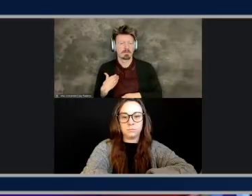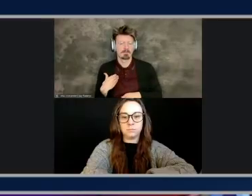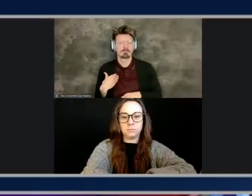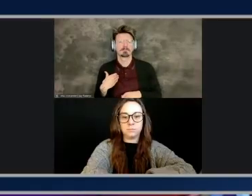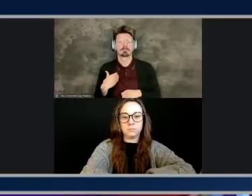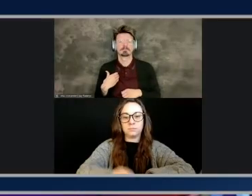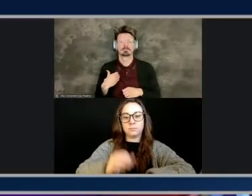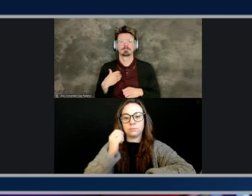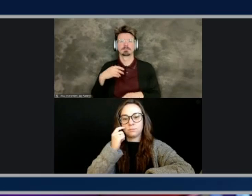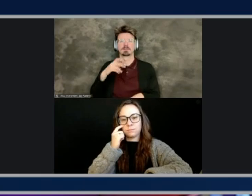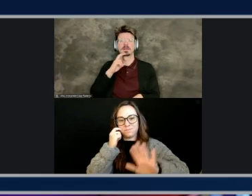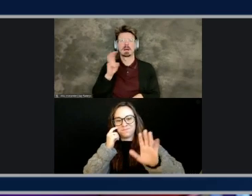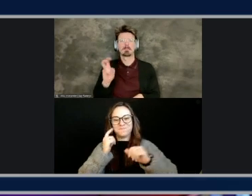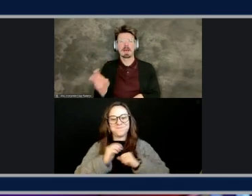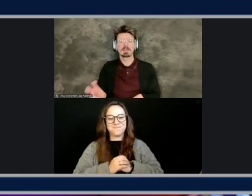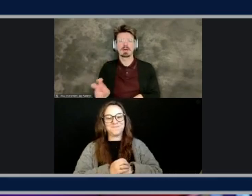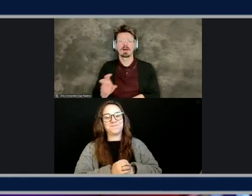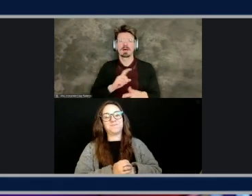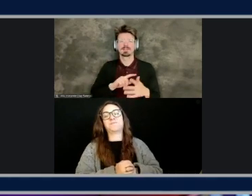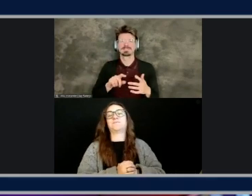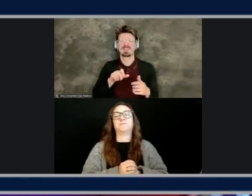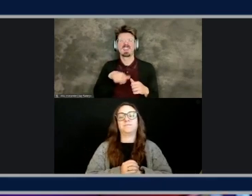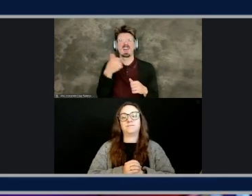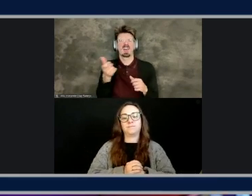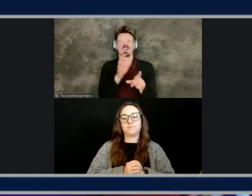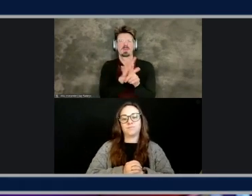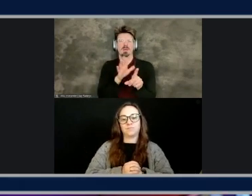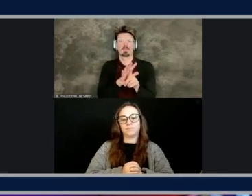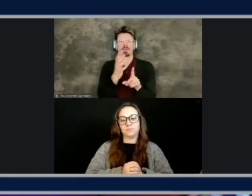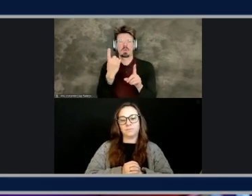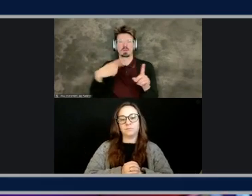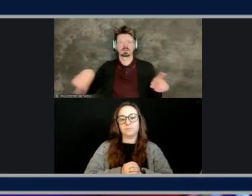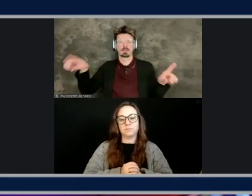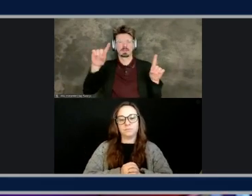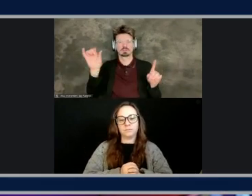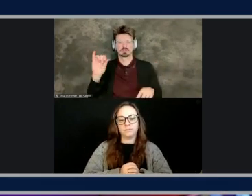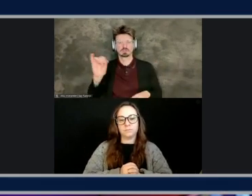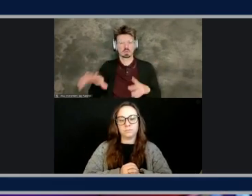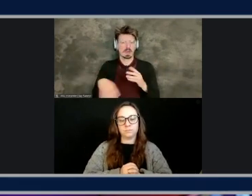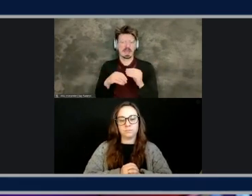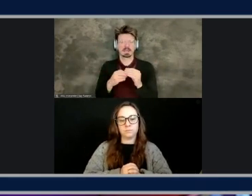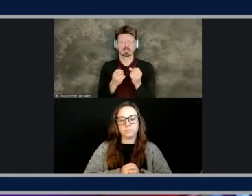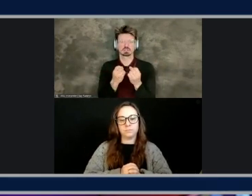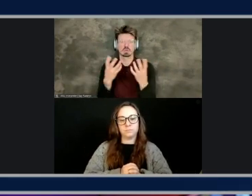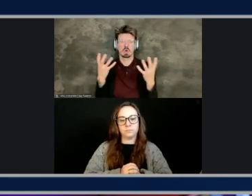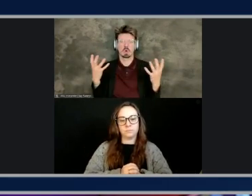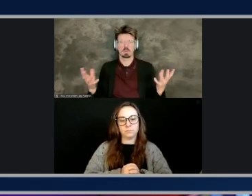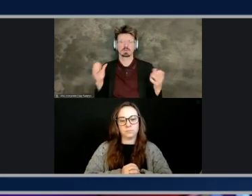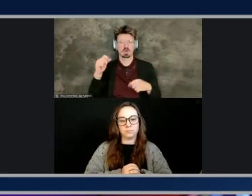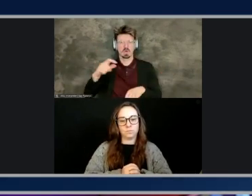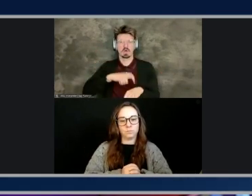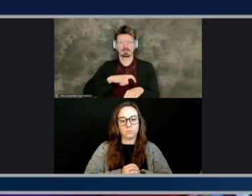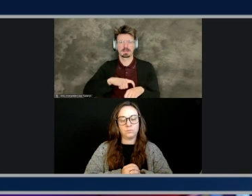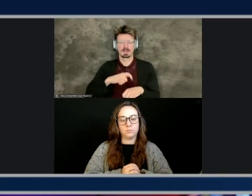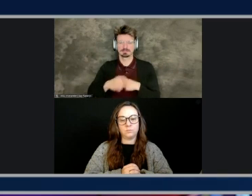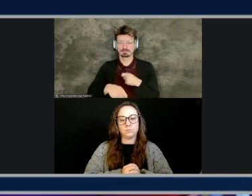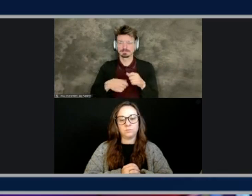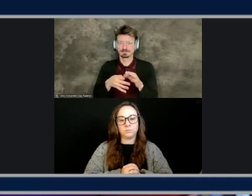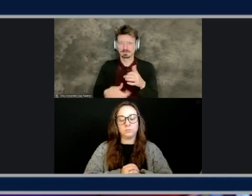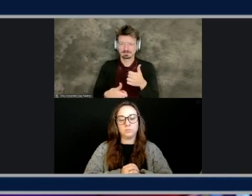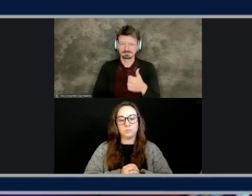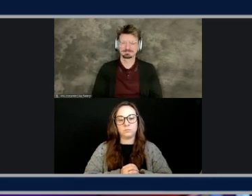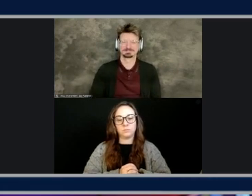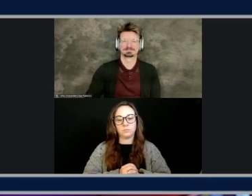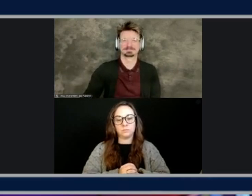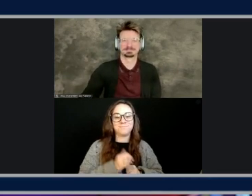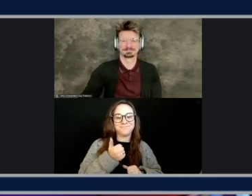Python and a lot of the kind of popular ones up there. We are adding a bunch there all the time. So again, I'm just going to plug, please send us